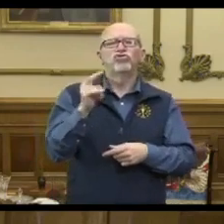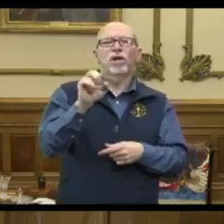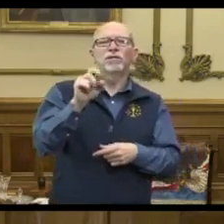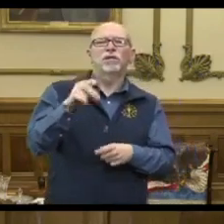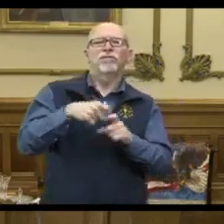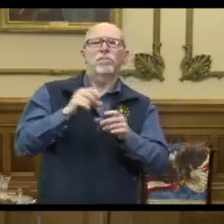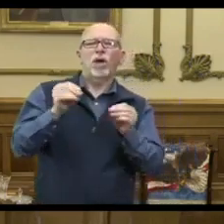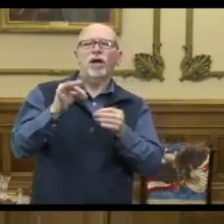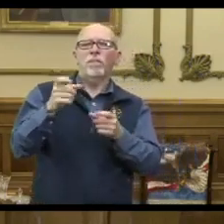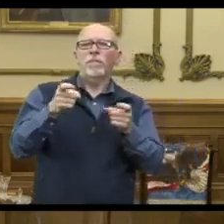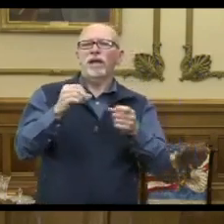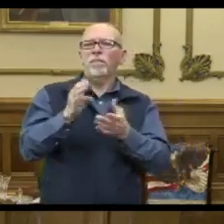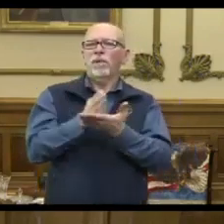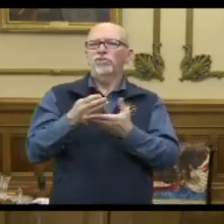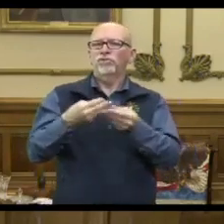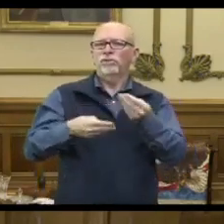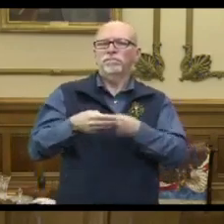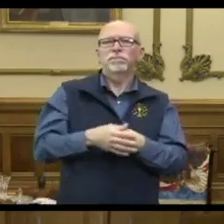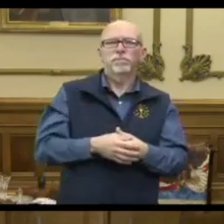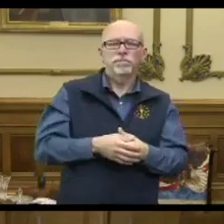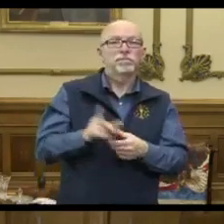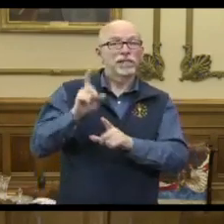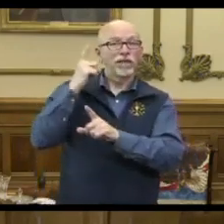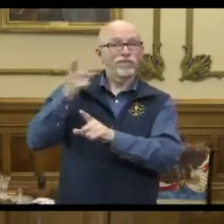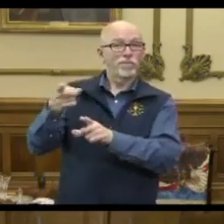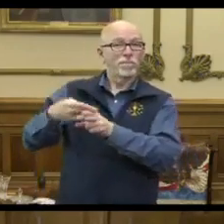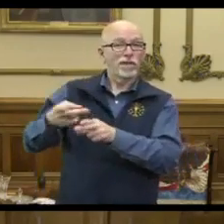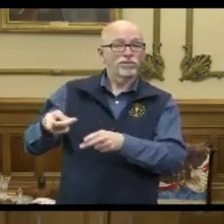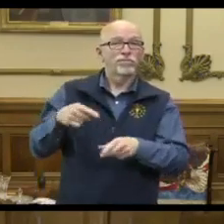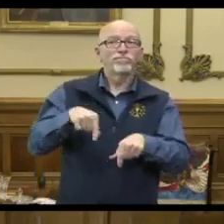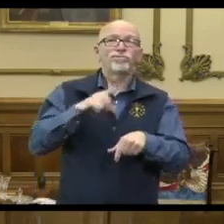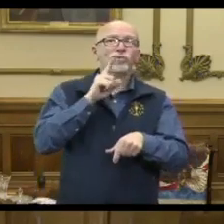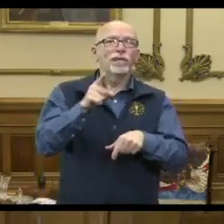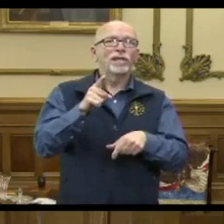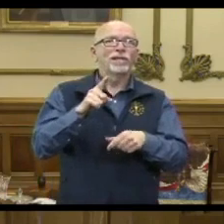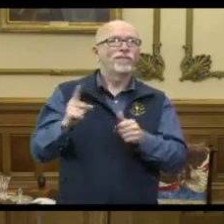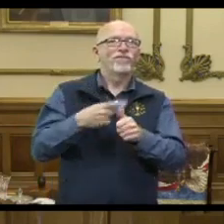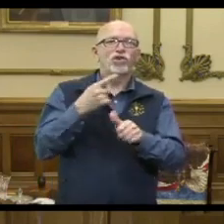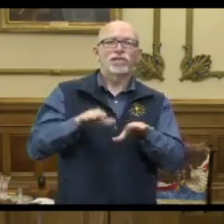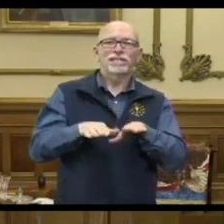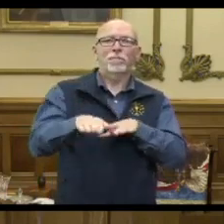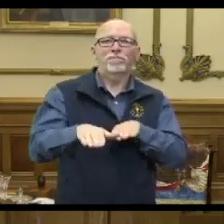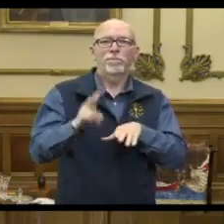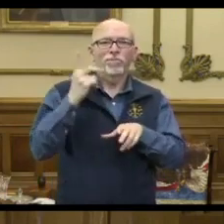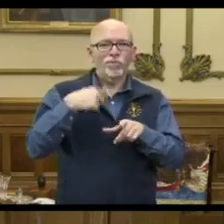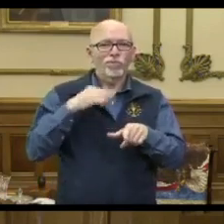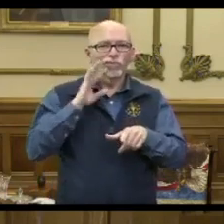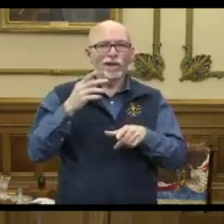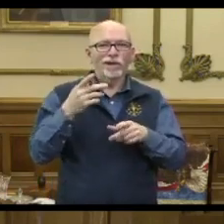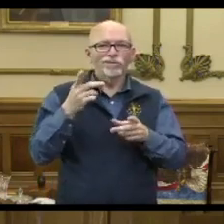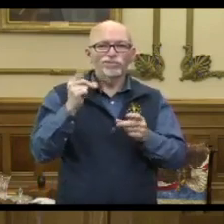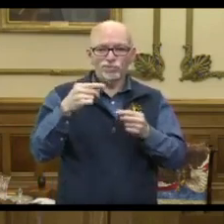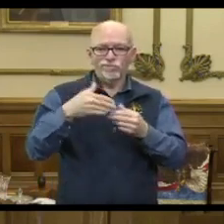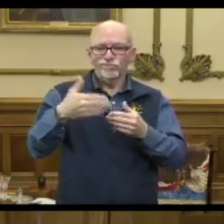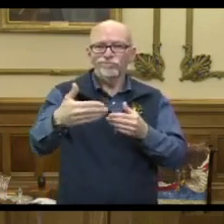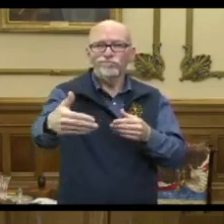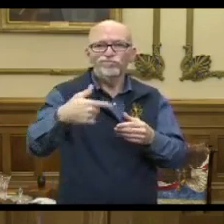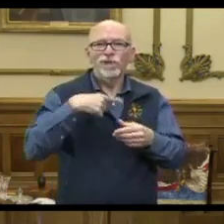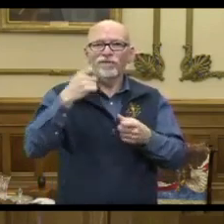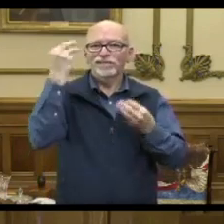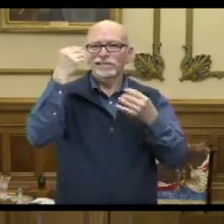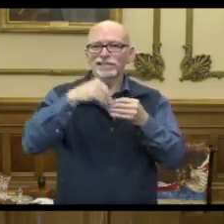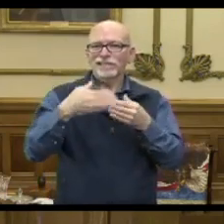of Management and Budget. As the governor mentioned, this is really the first step in a series of actions that we'll be contemplating over